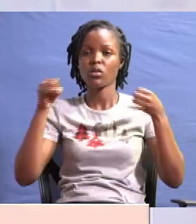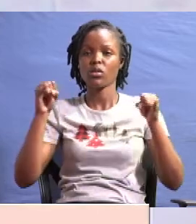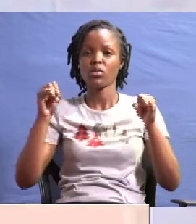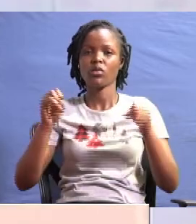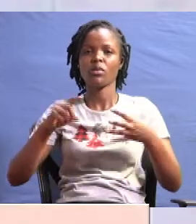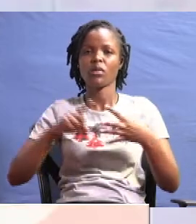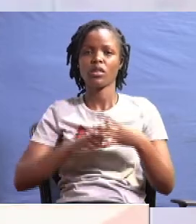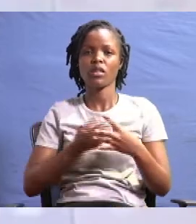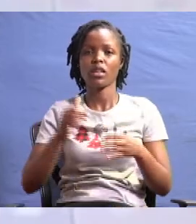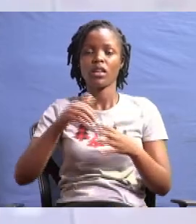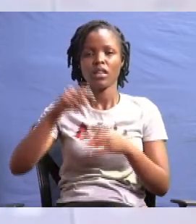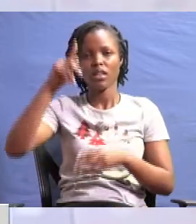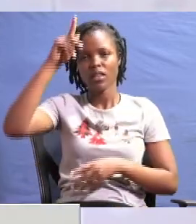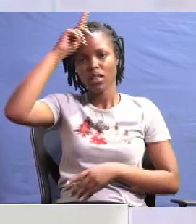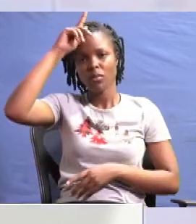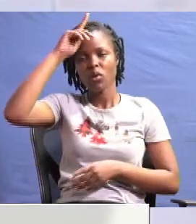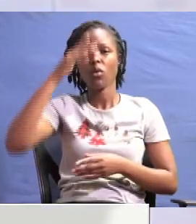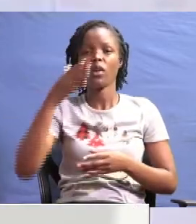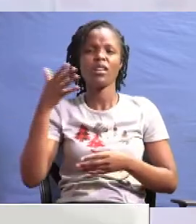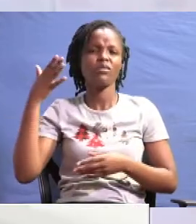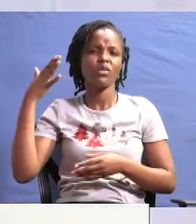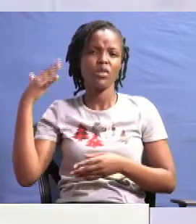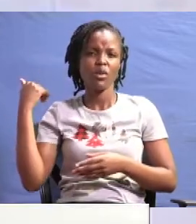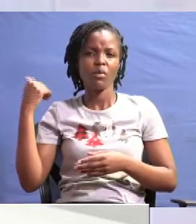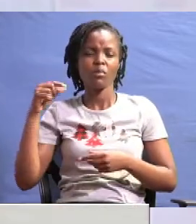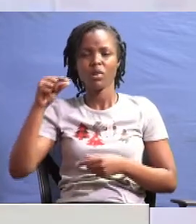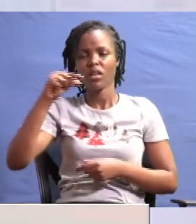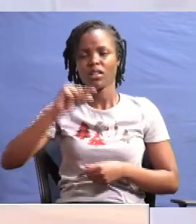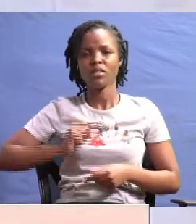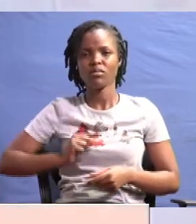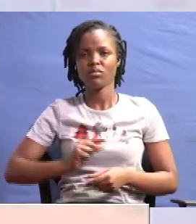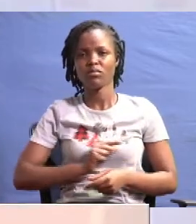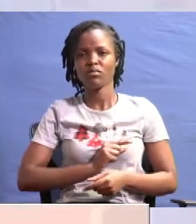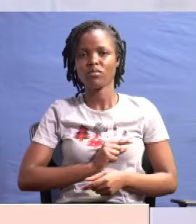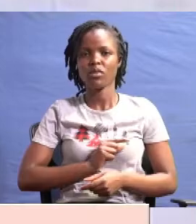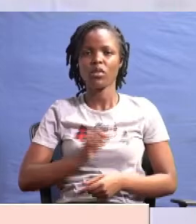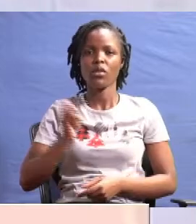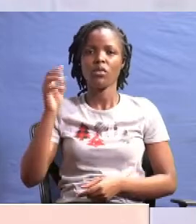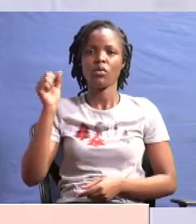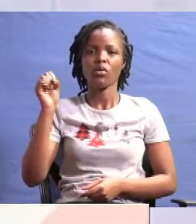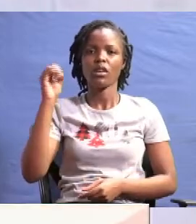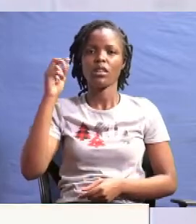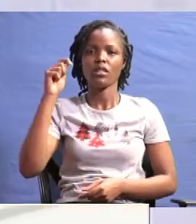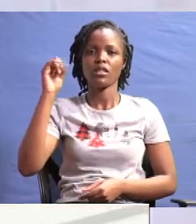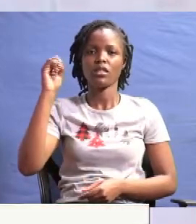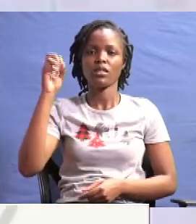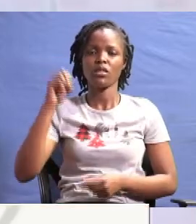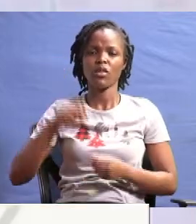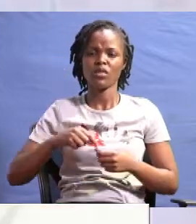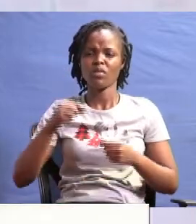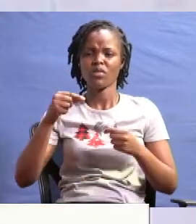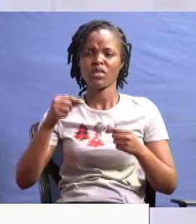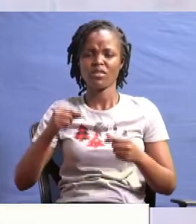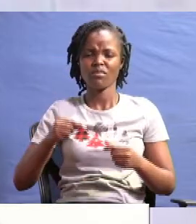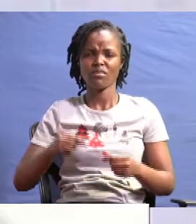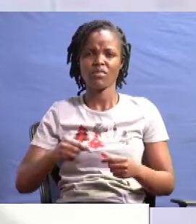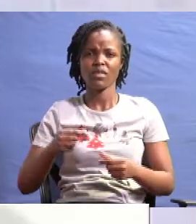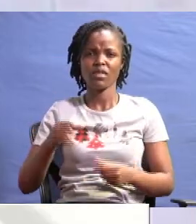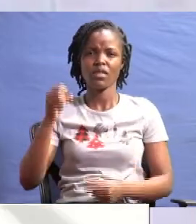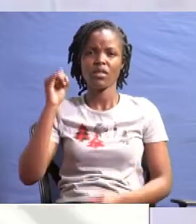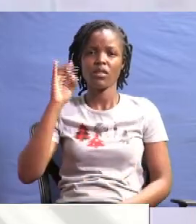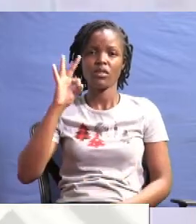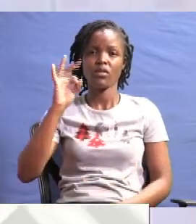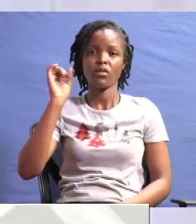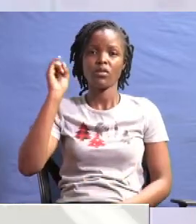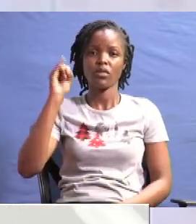in Kiambu, where former Kiambu Governor Ferdinand Waititu has been slapped with a fine of 53.5 million